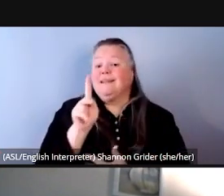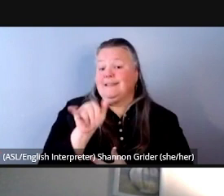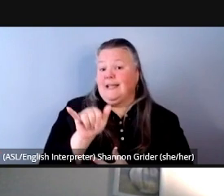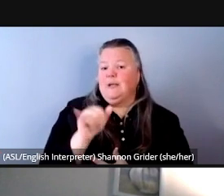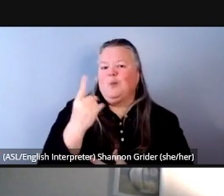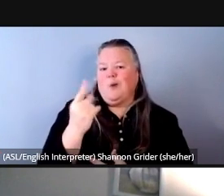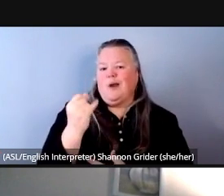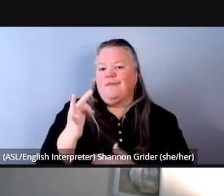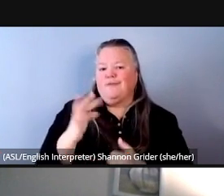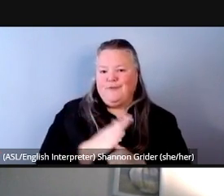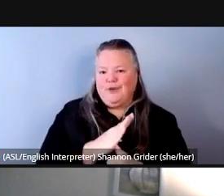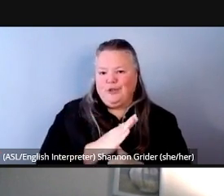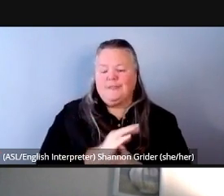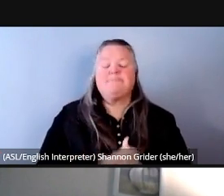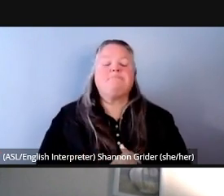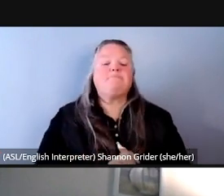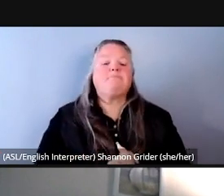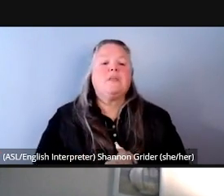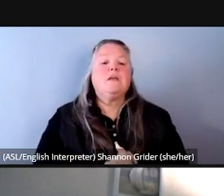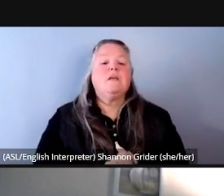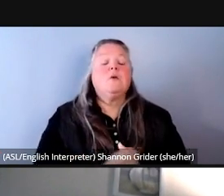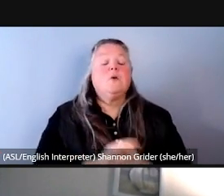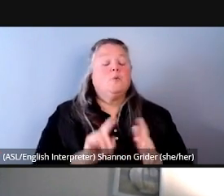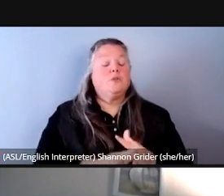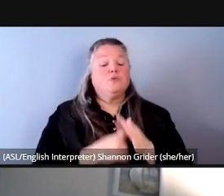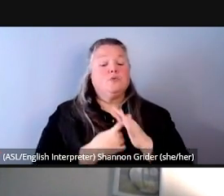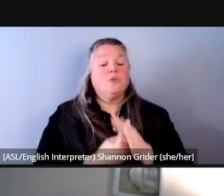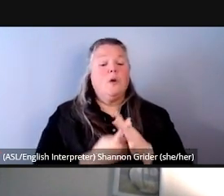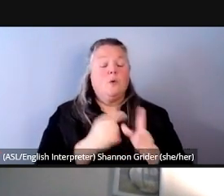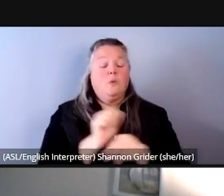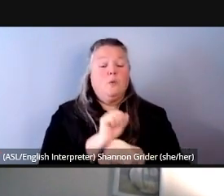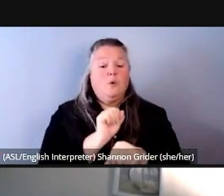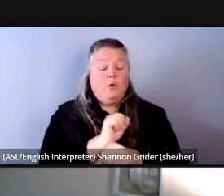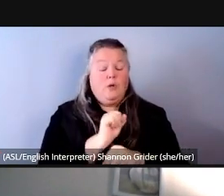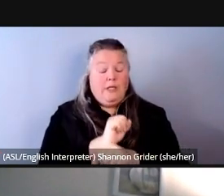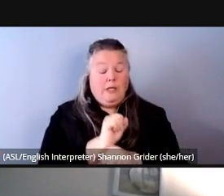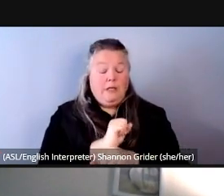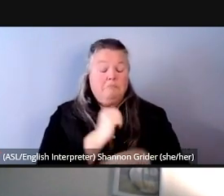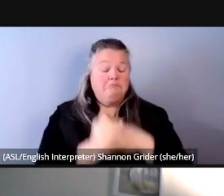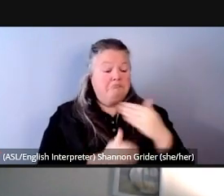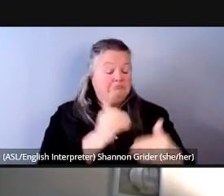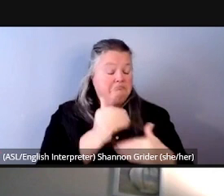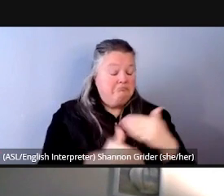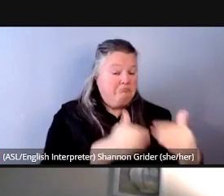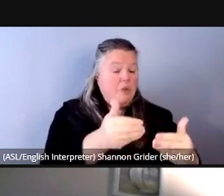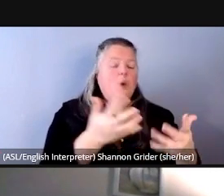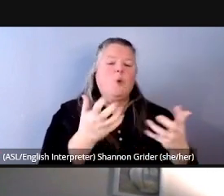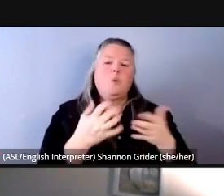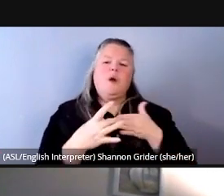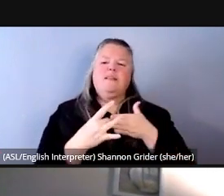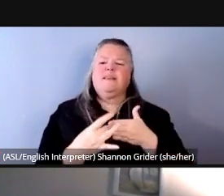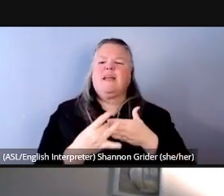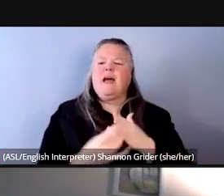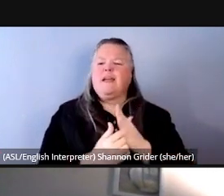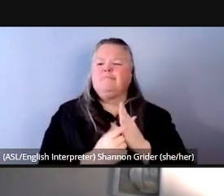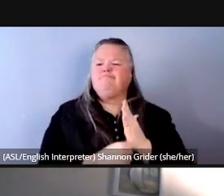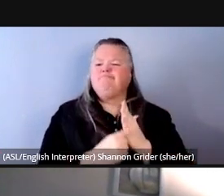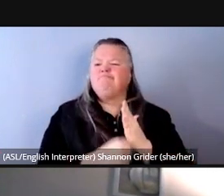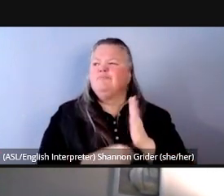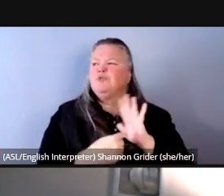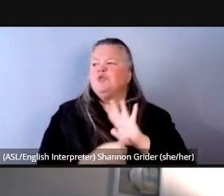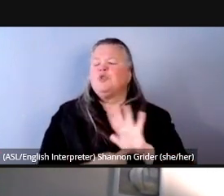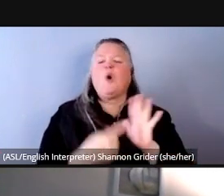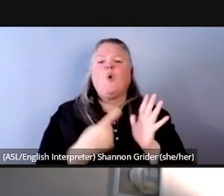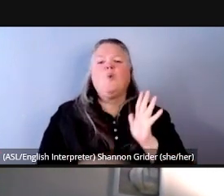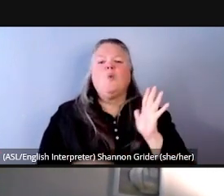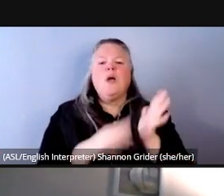So Kentucky, when we started working on this, the process that we went through, we really wanted this guide to reflect what schools